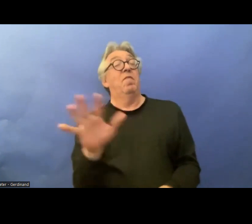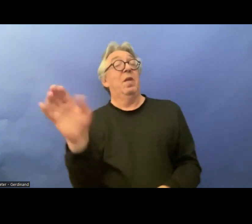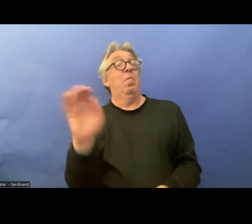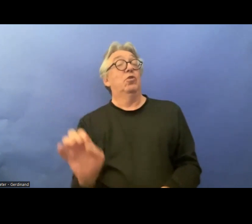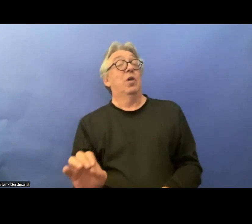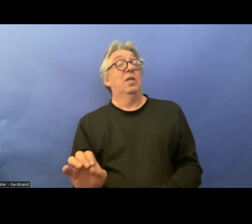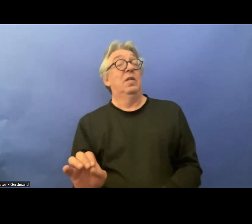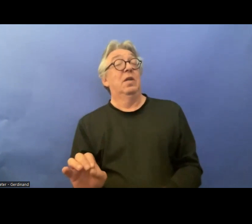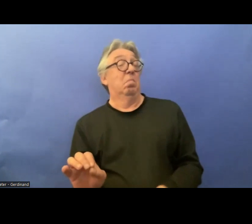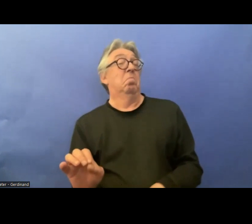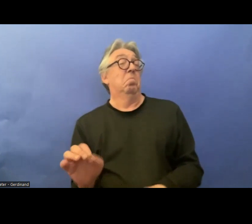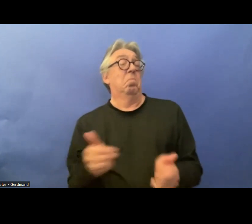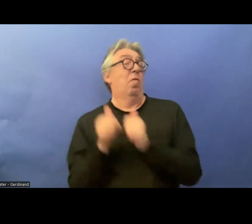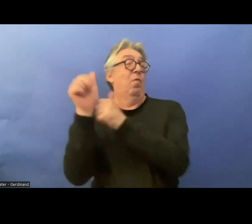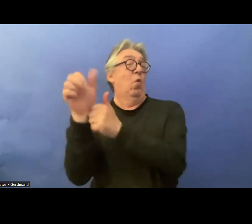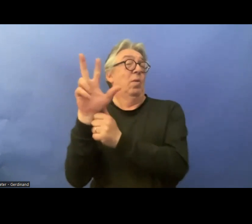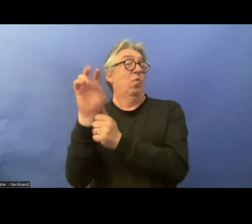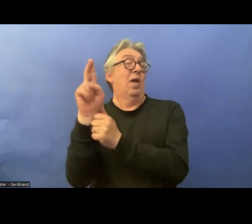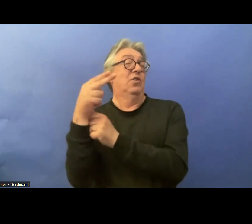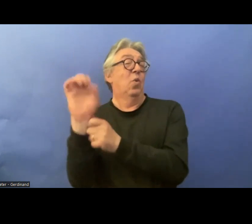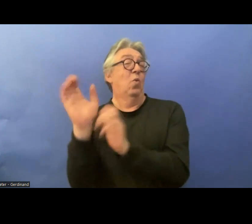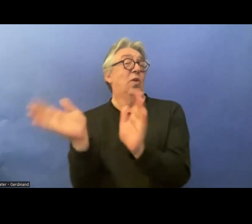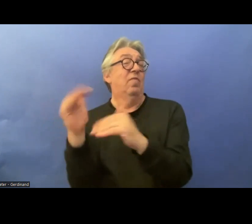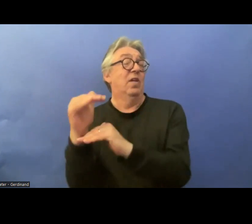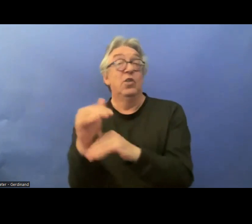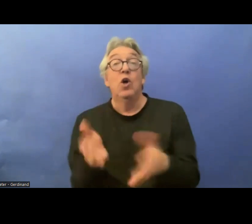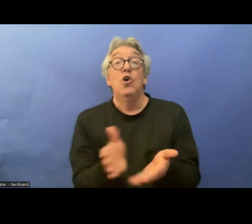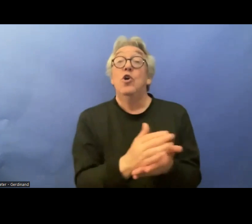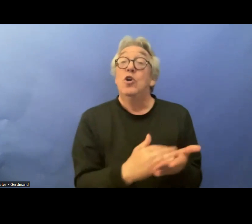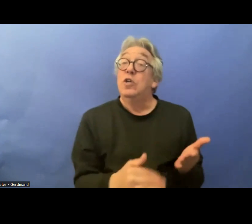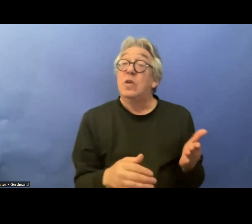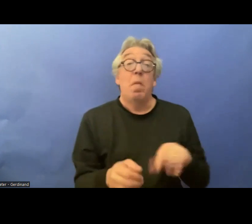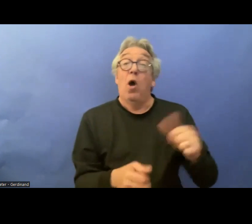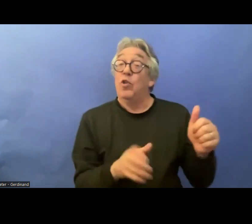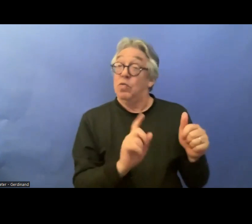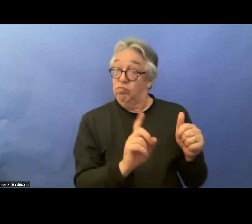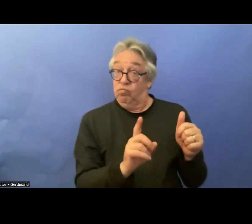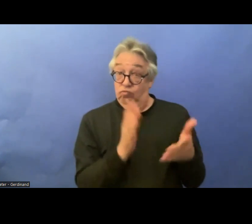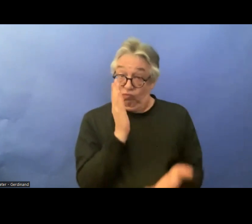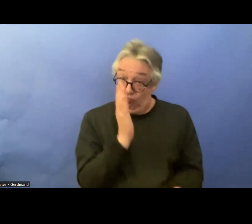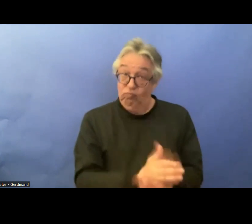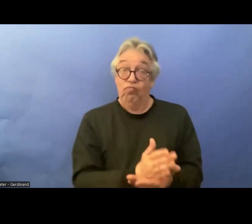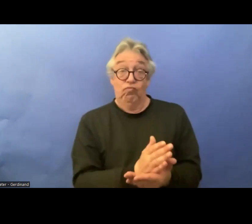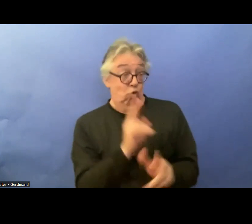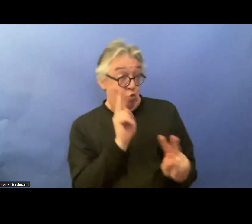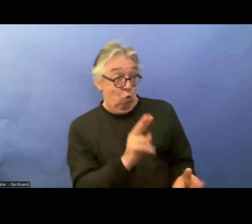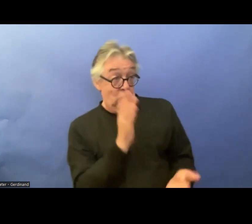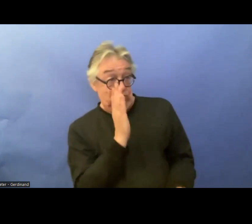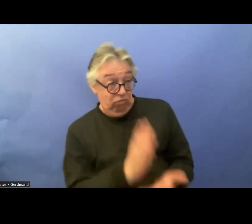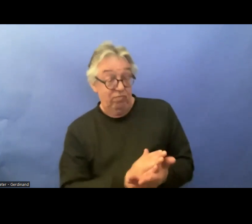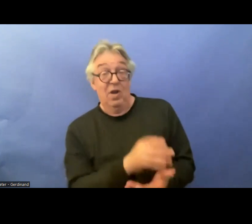the actual number of people with disability. And in addition to